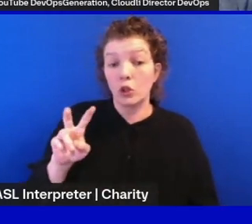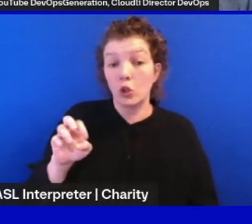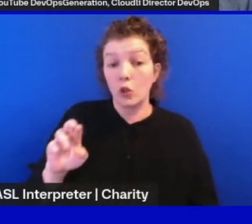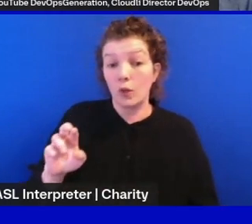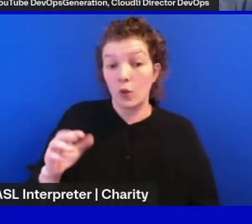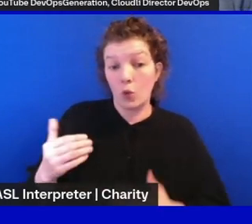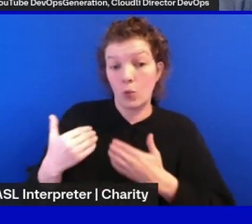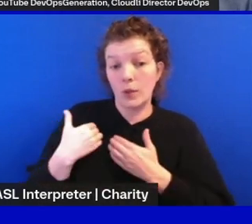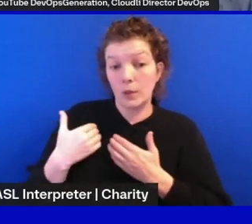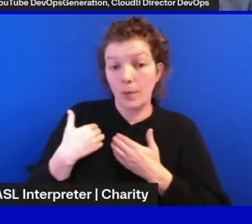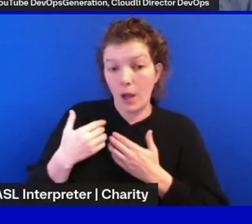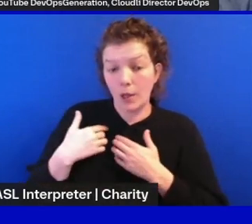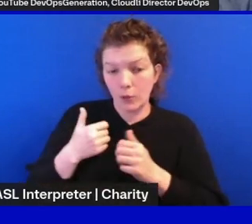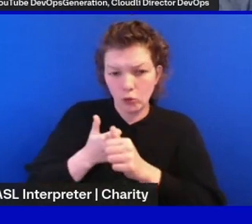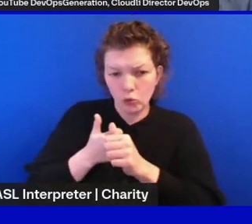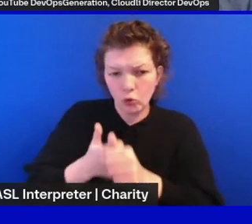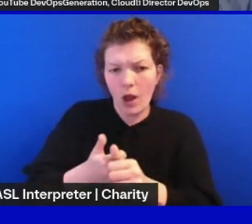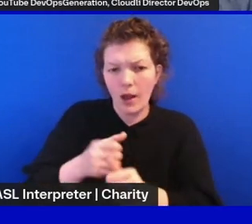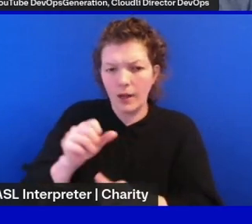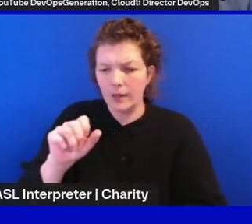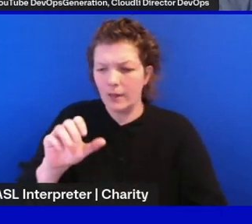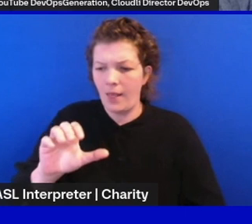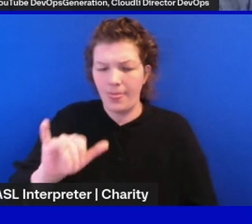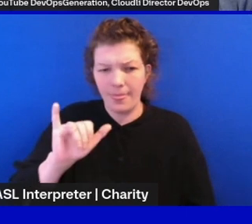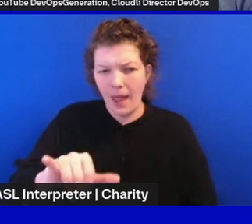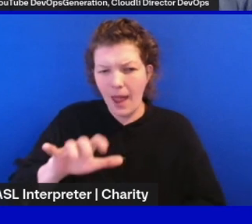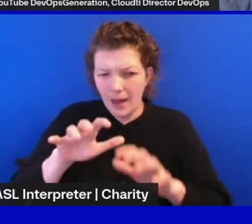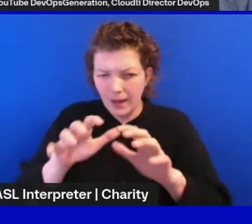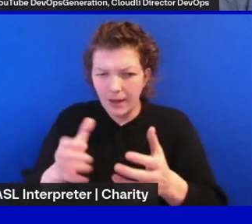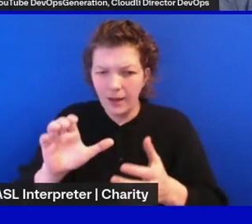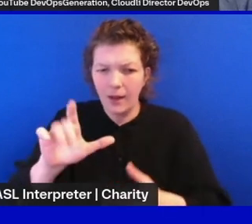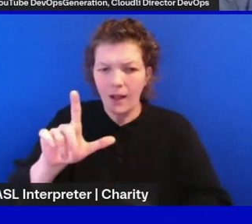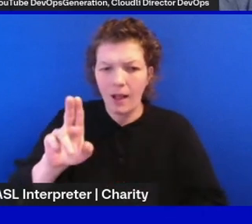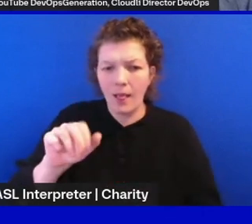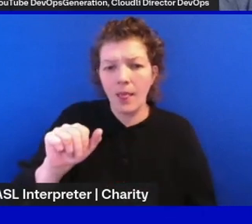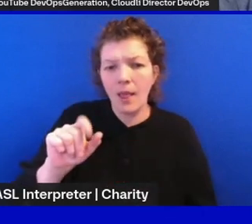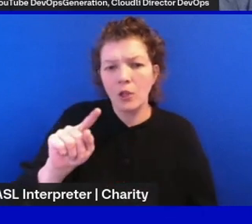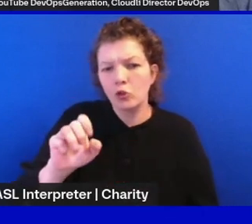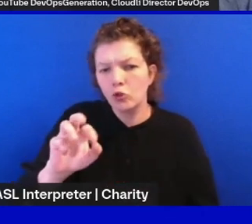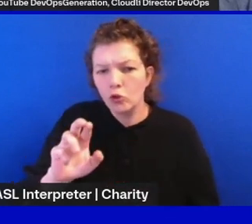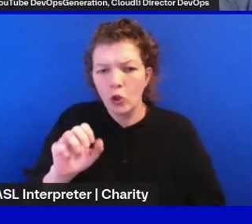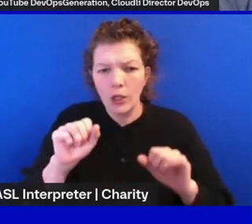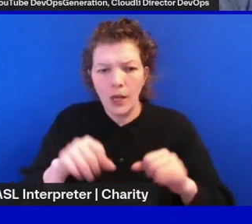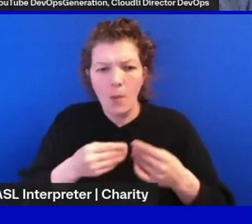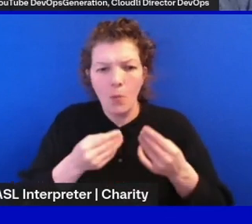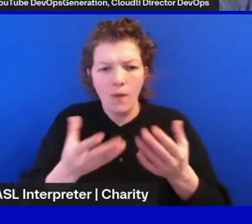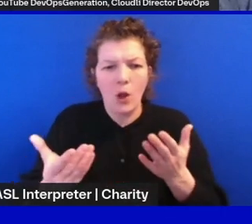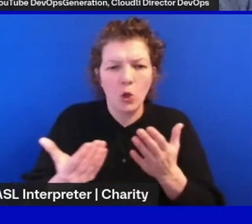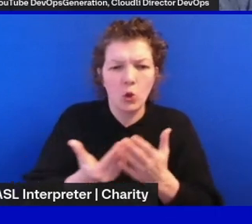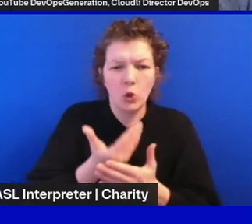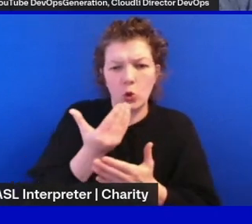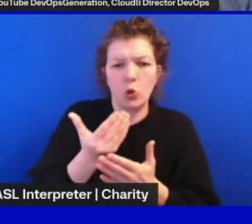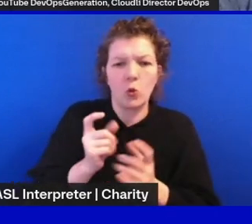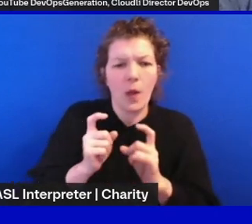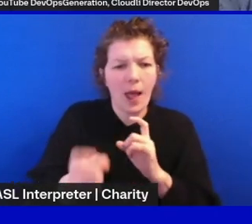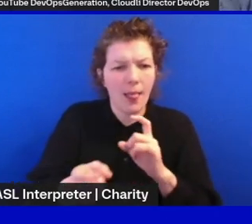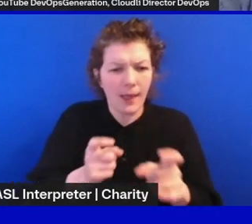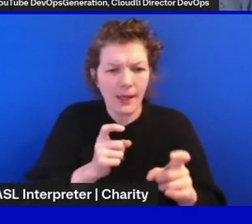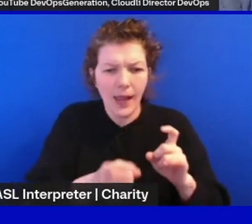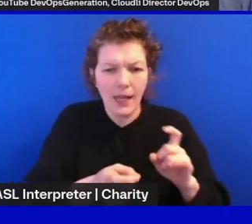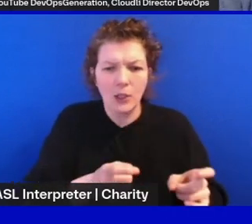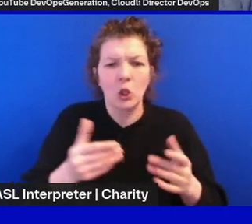cluster, figuring out where they can deploy new allocations based on available resources and